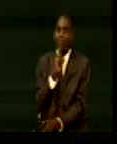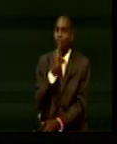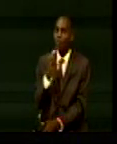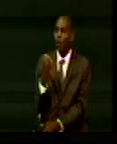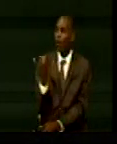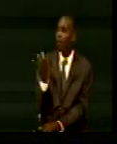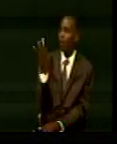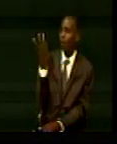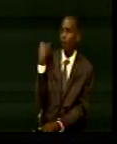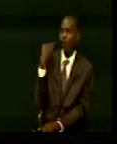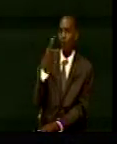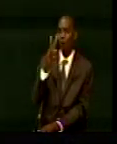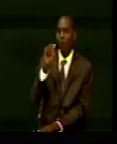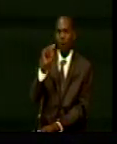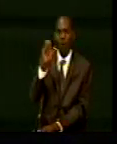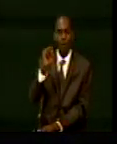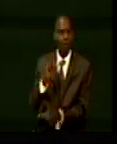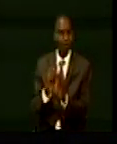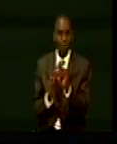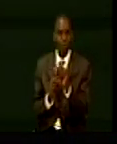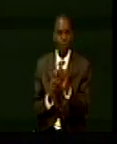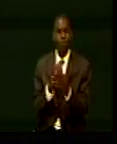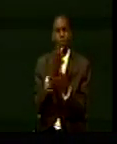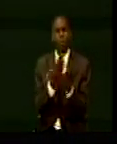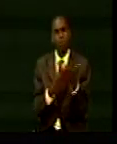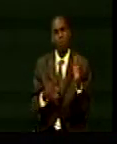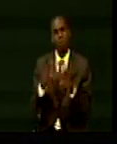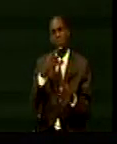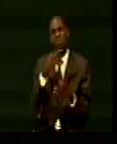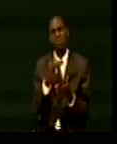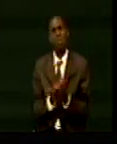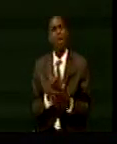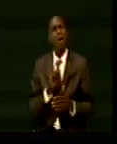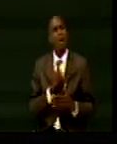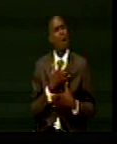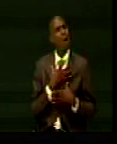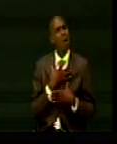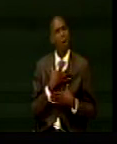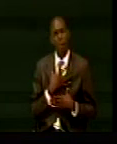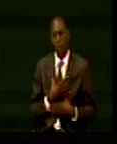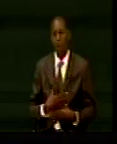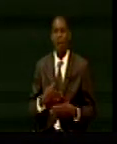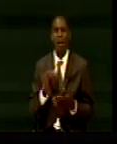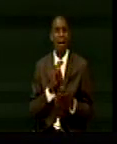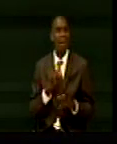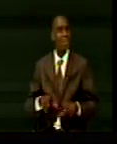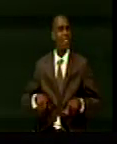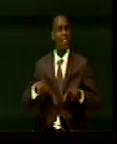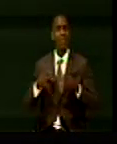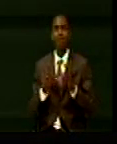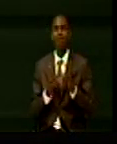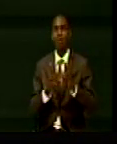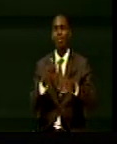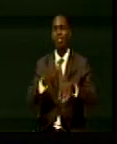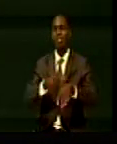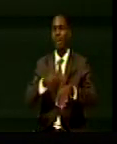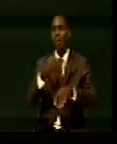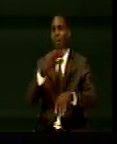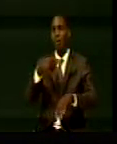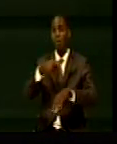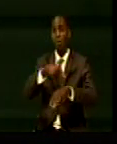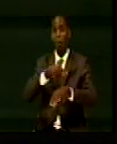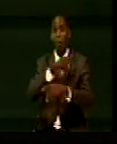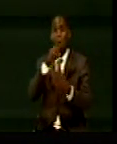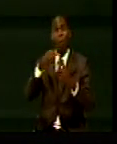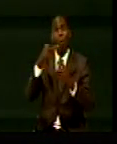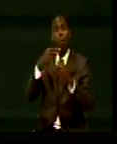people will say, I wish I lived at the time of Paul, when the gospel was mighty and powerful. I